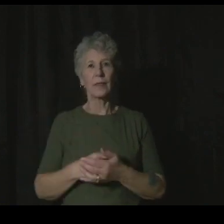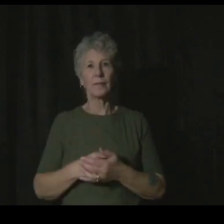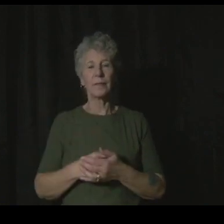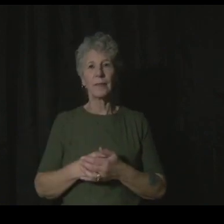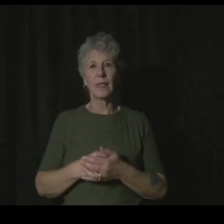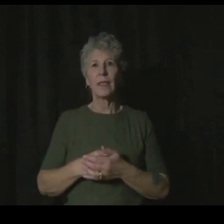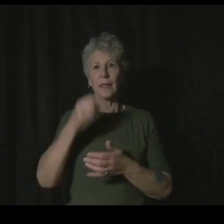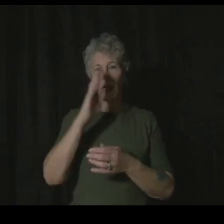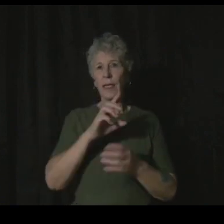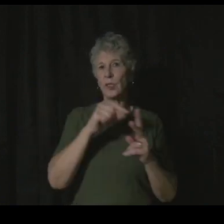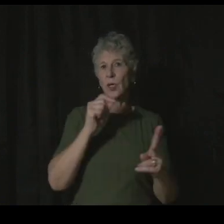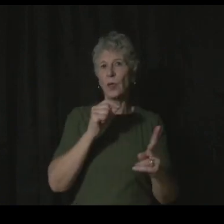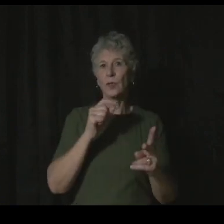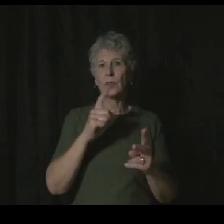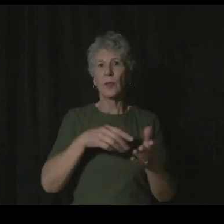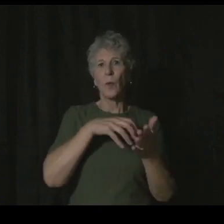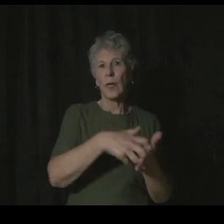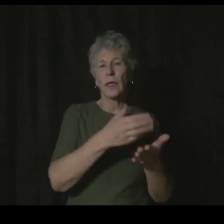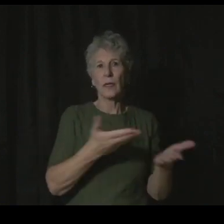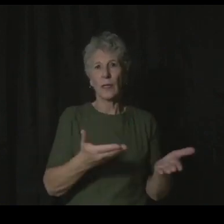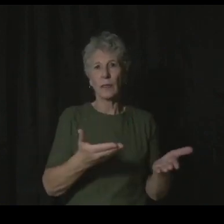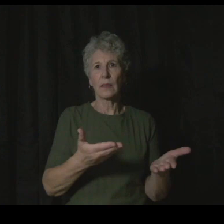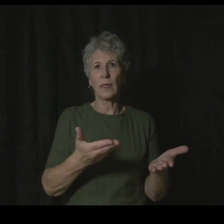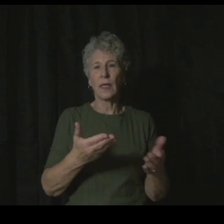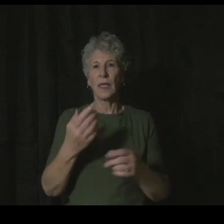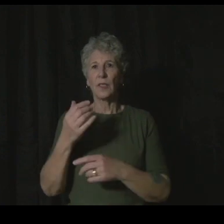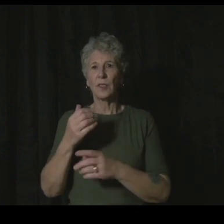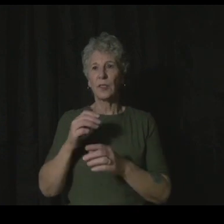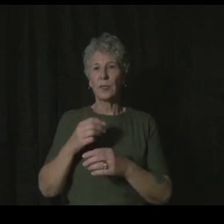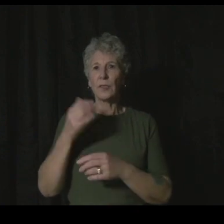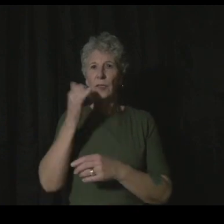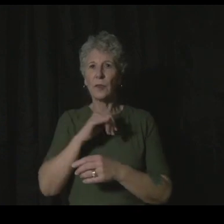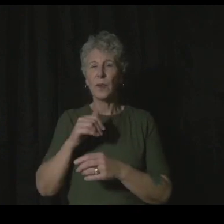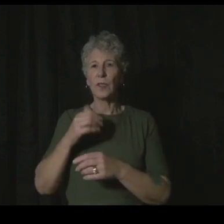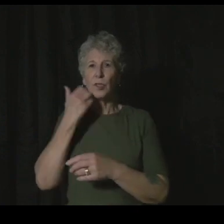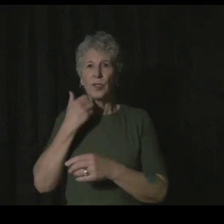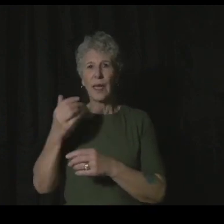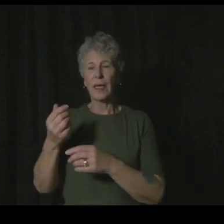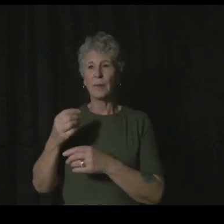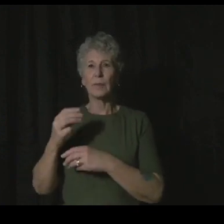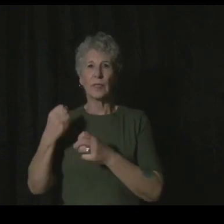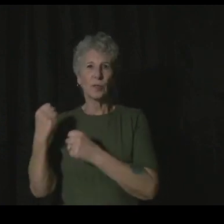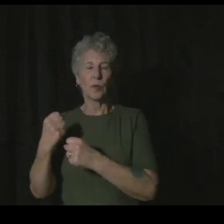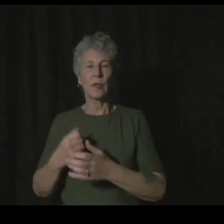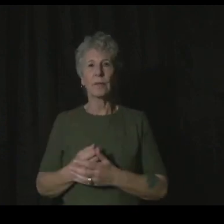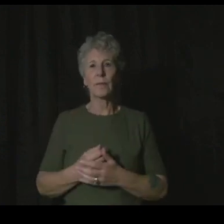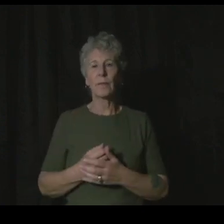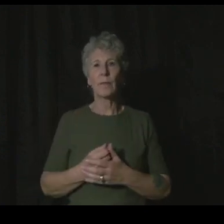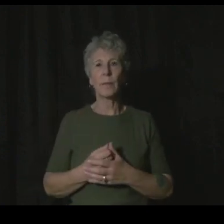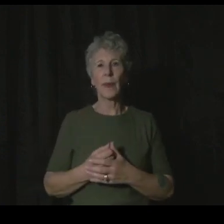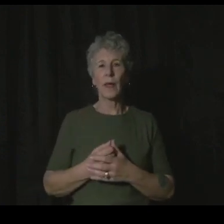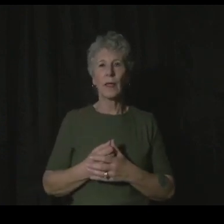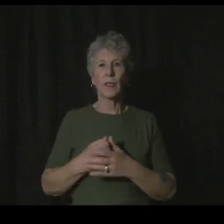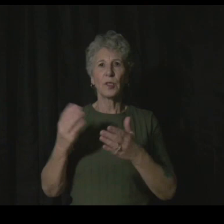weak in the world to shame the strong. God chose what is low and despised in the world, even things that are not, to